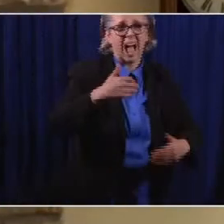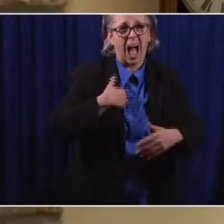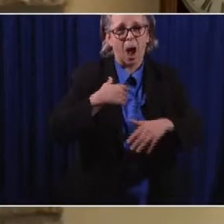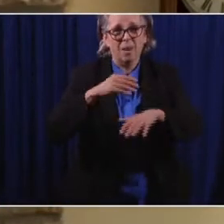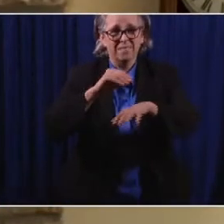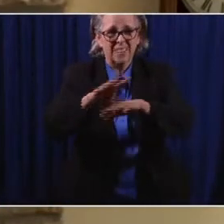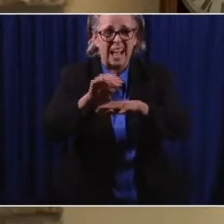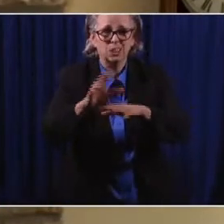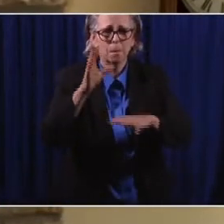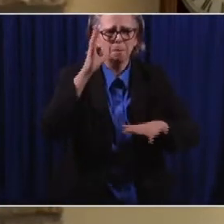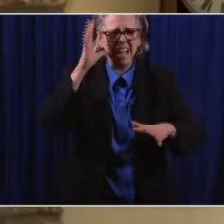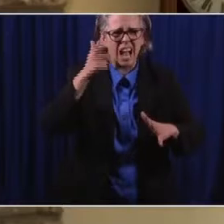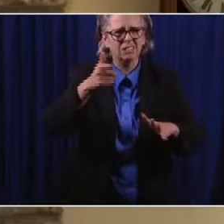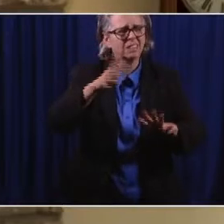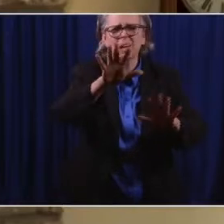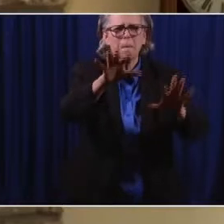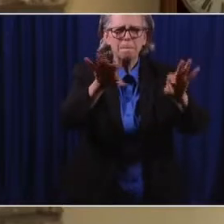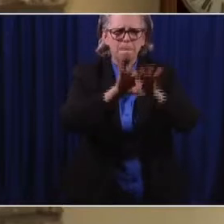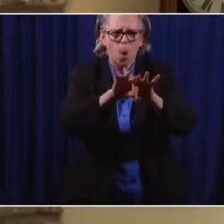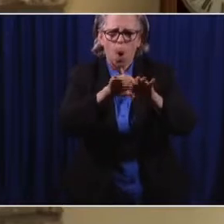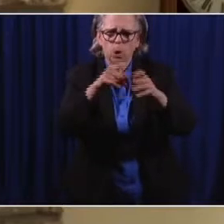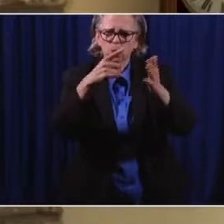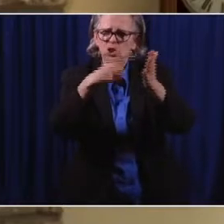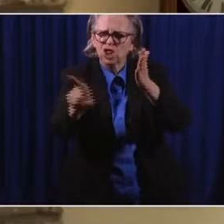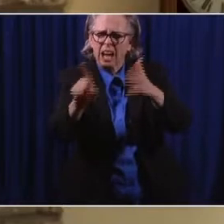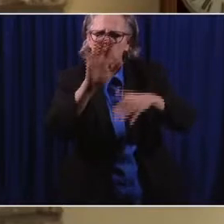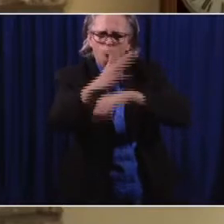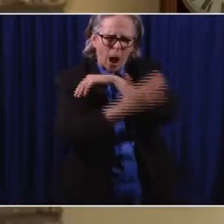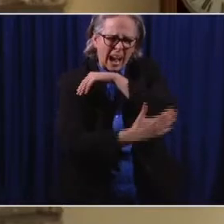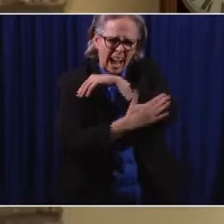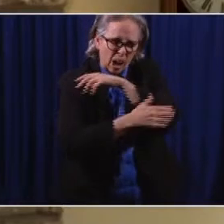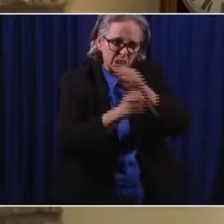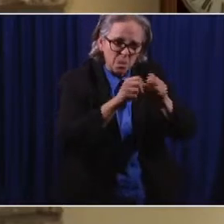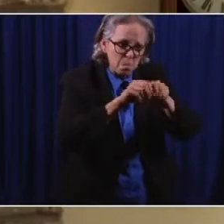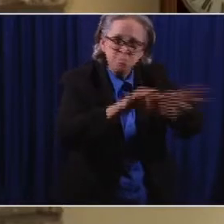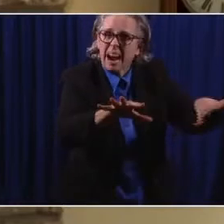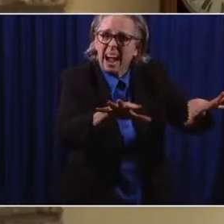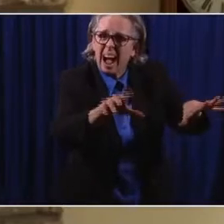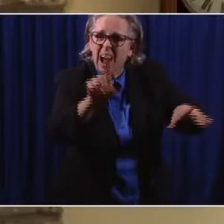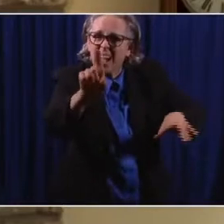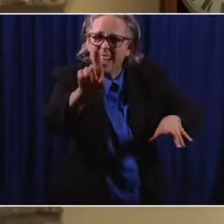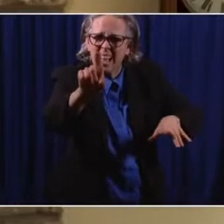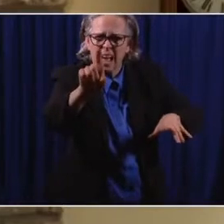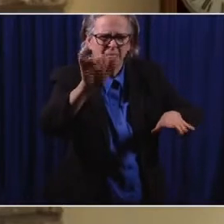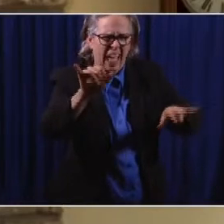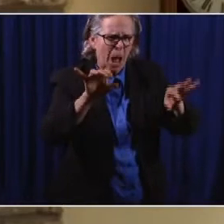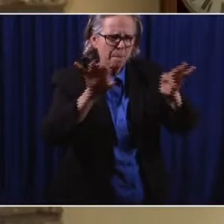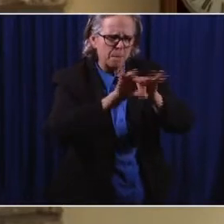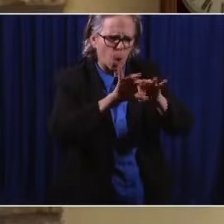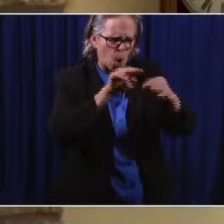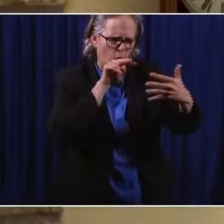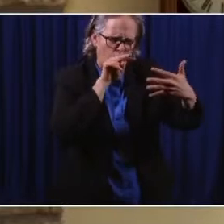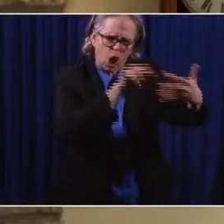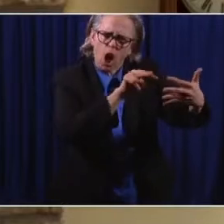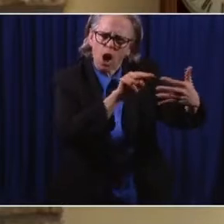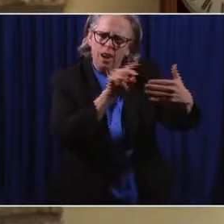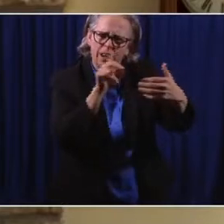spread is of COVID in your county matters. I mean, you can just go through and